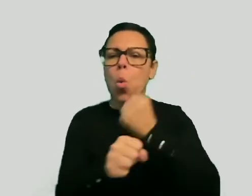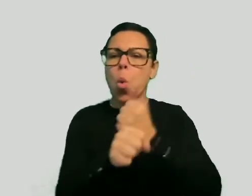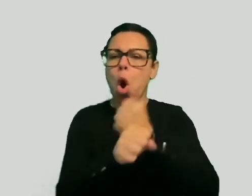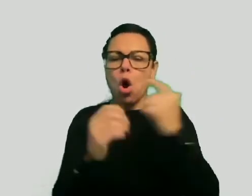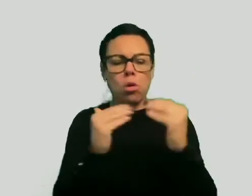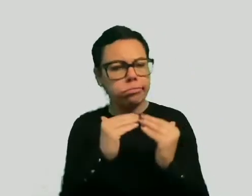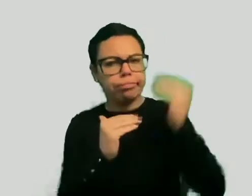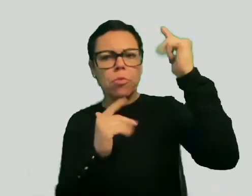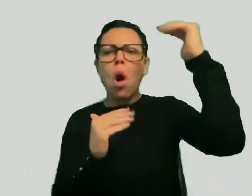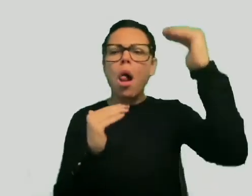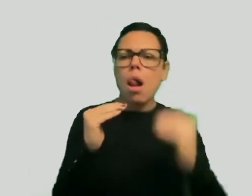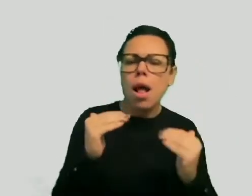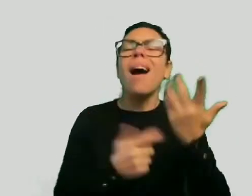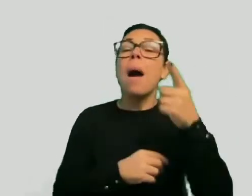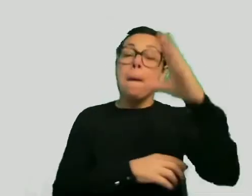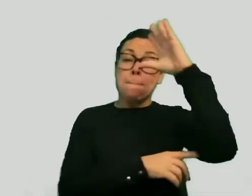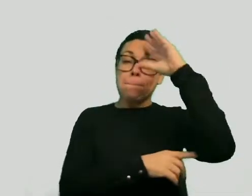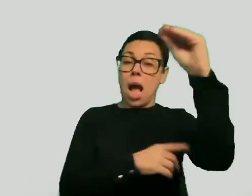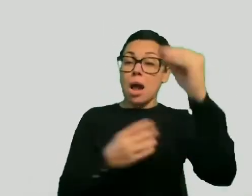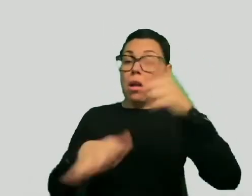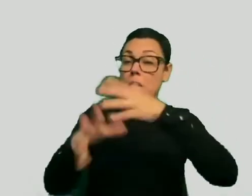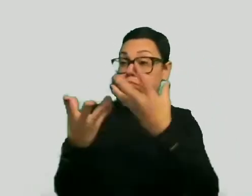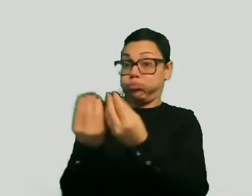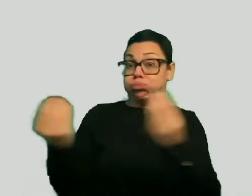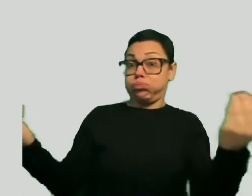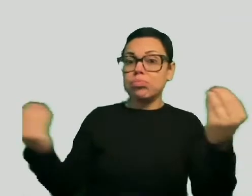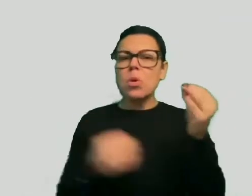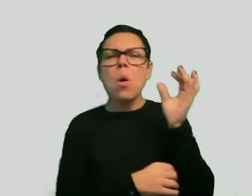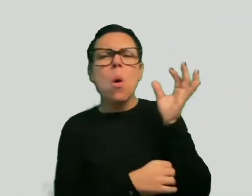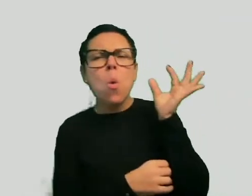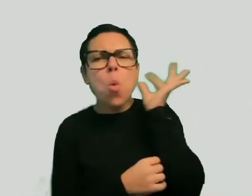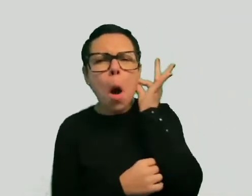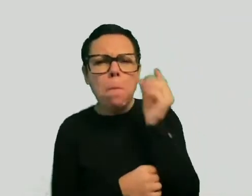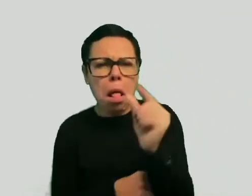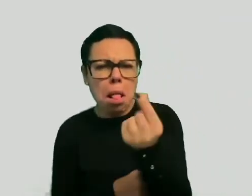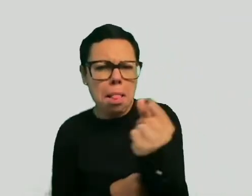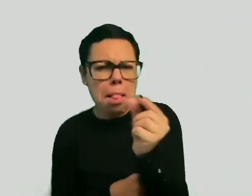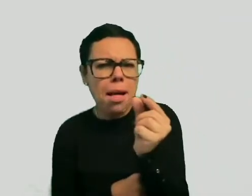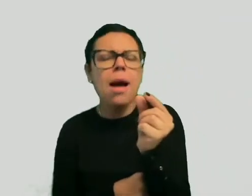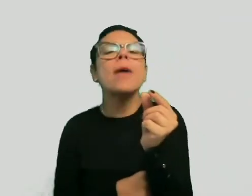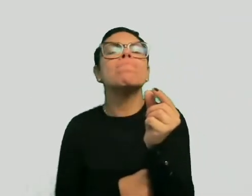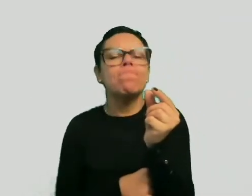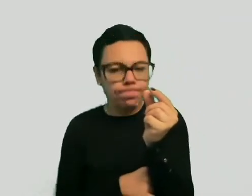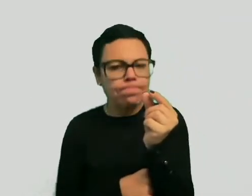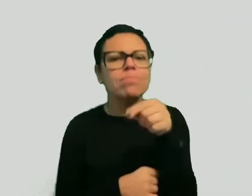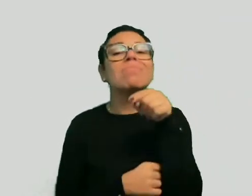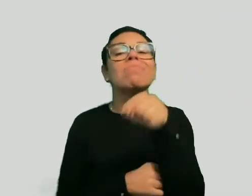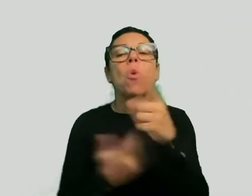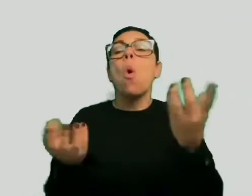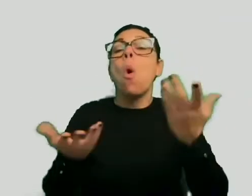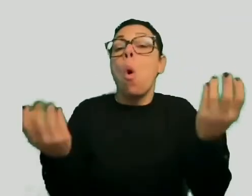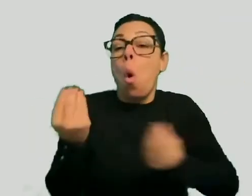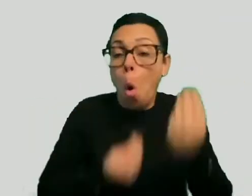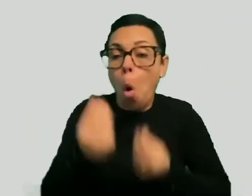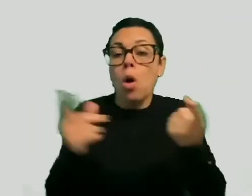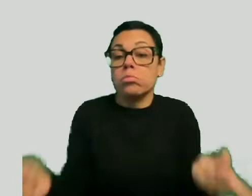gender segregation. And this includes as well those in which men are underrepresented. And GRPP can